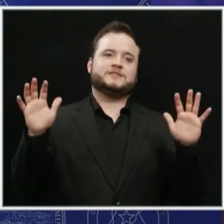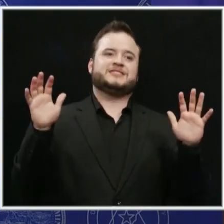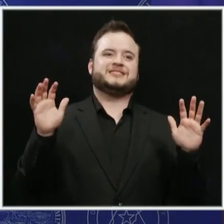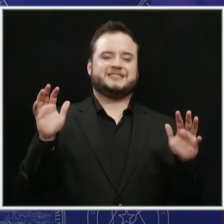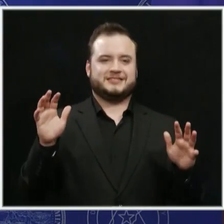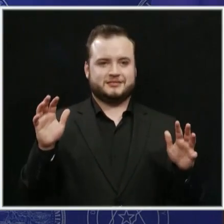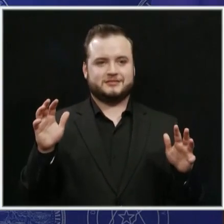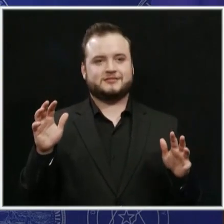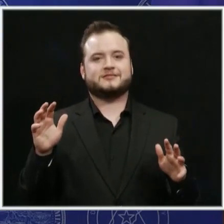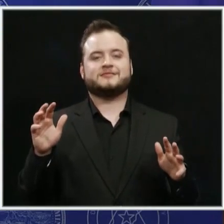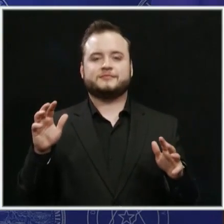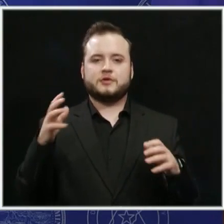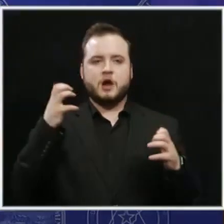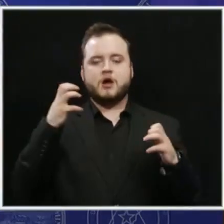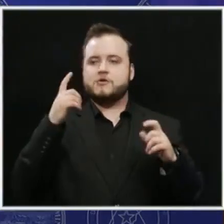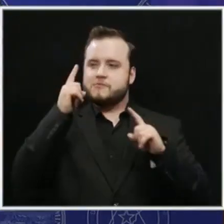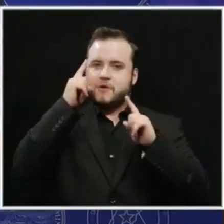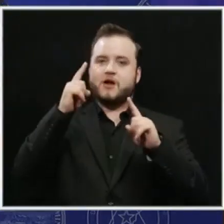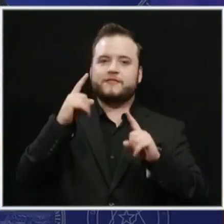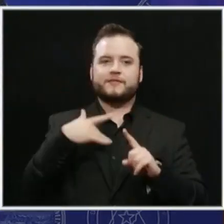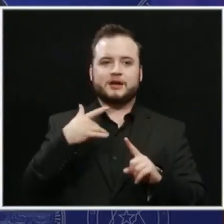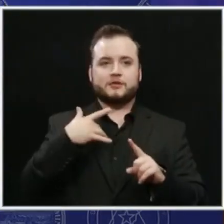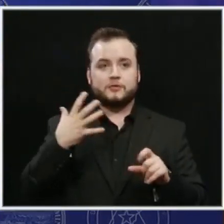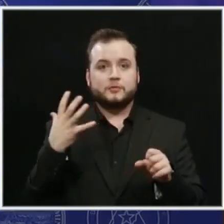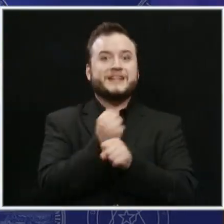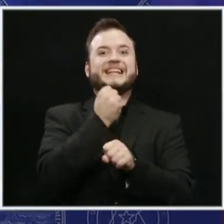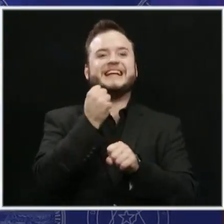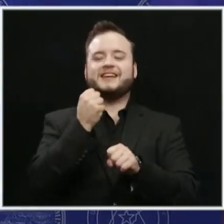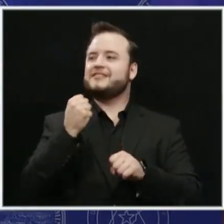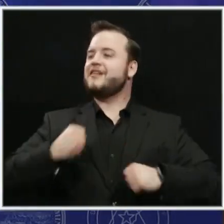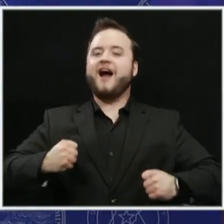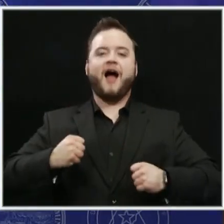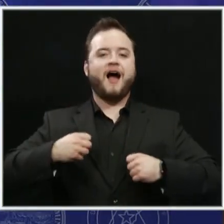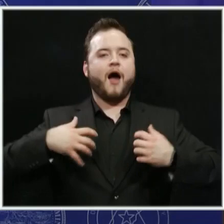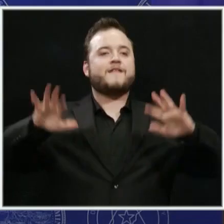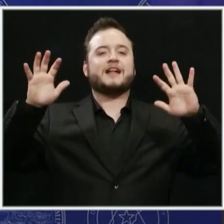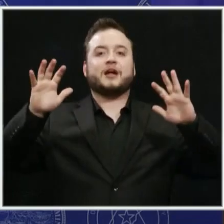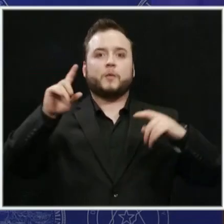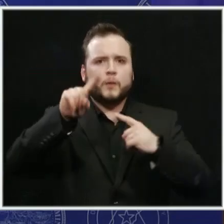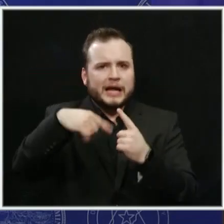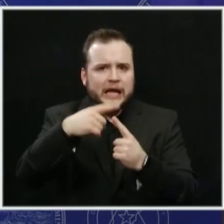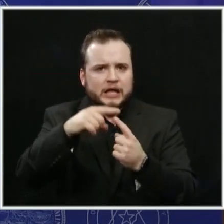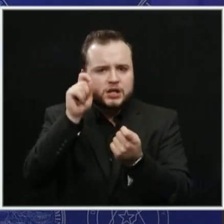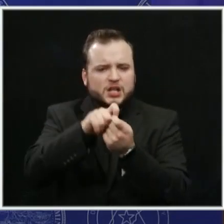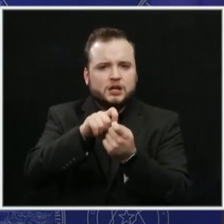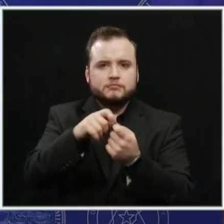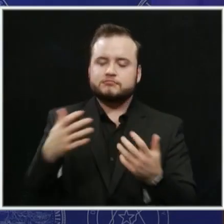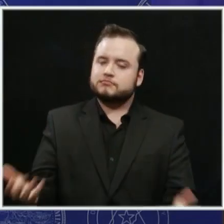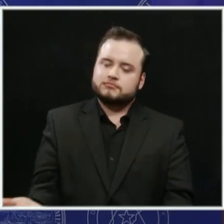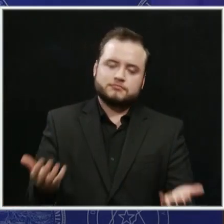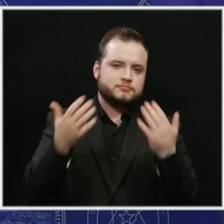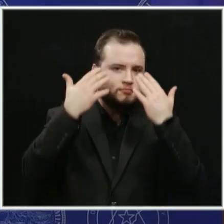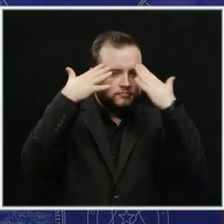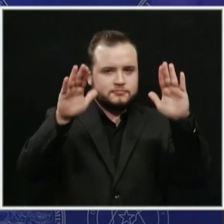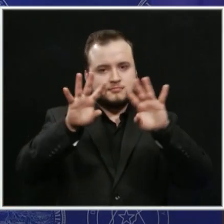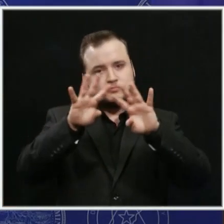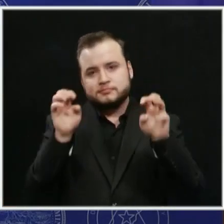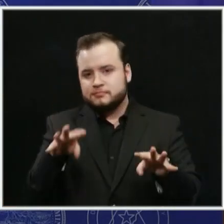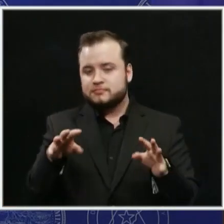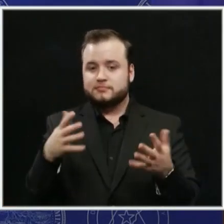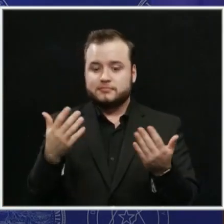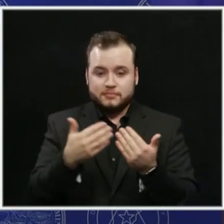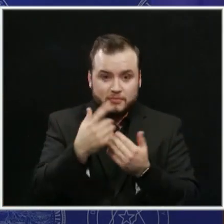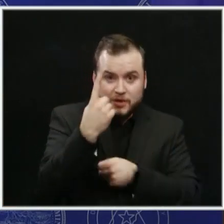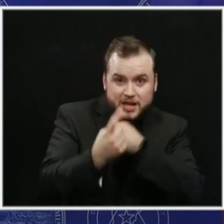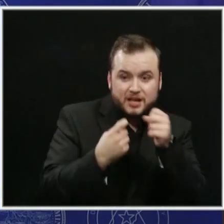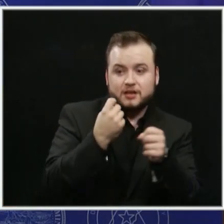yet know, is it going to be year-round? Is it going to have this cyclical piece to it? And I think what's very frustrating is we have done a really good